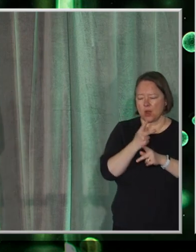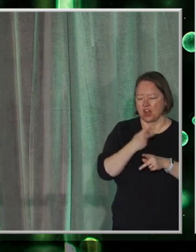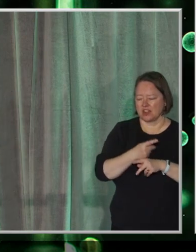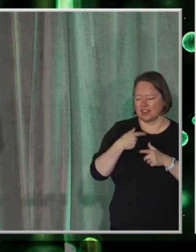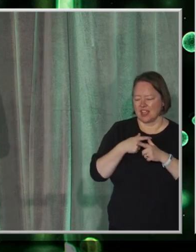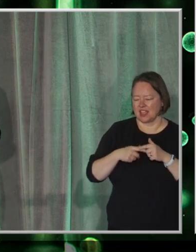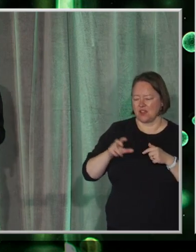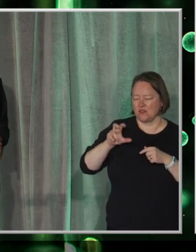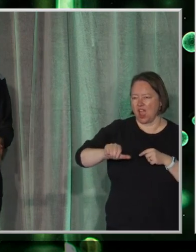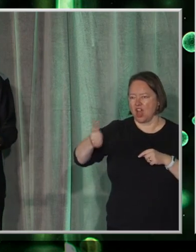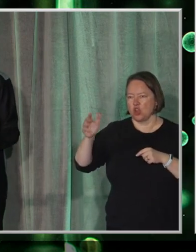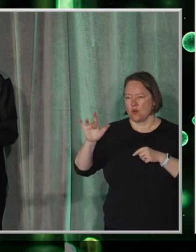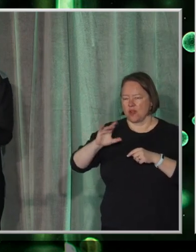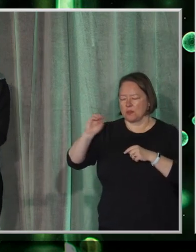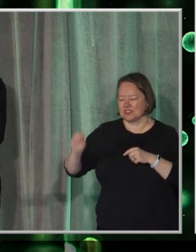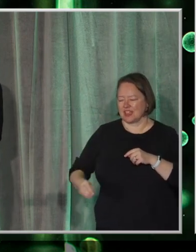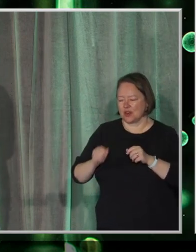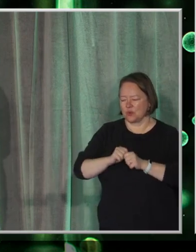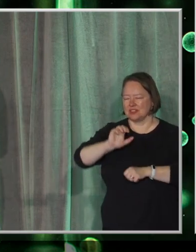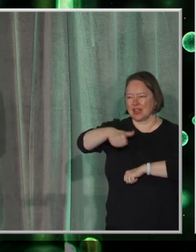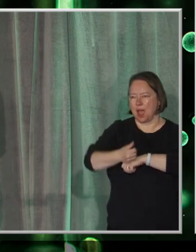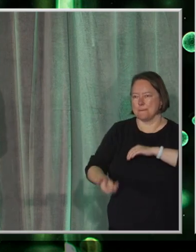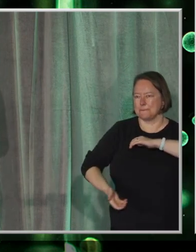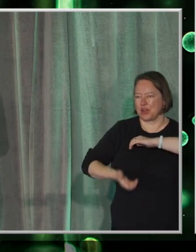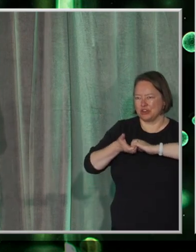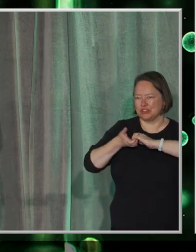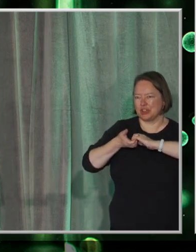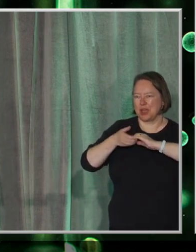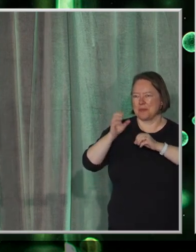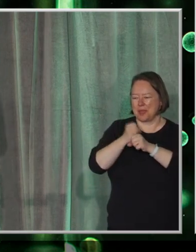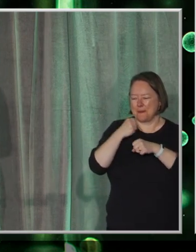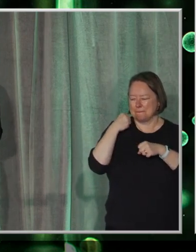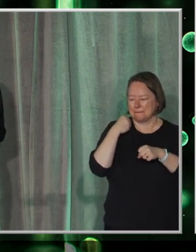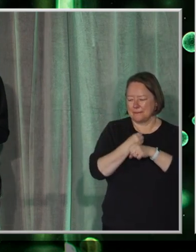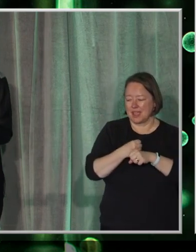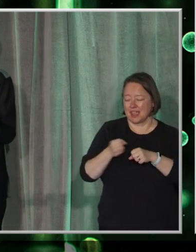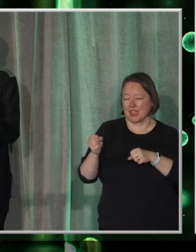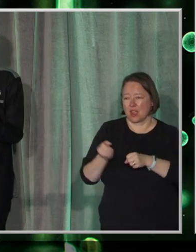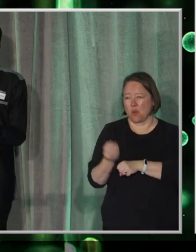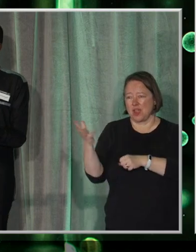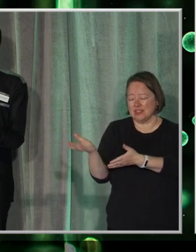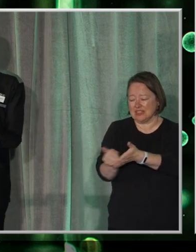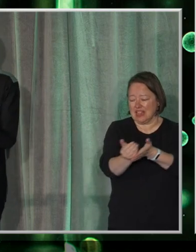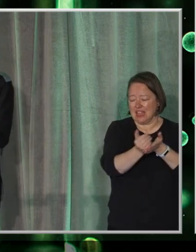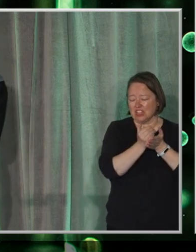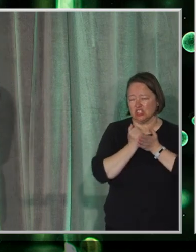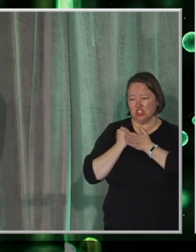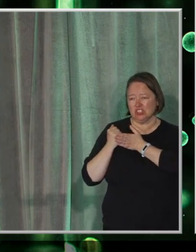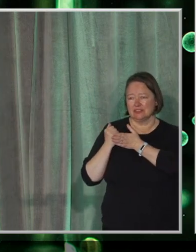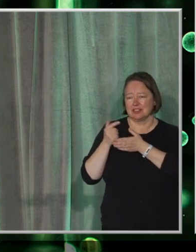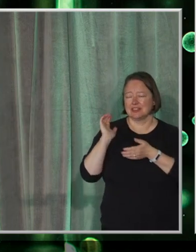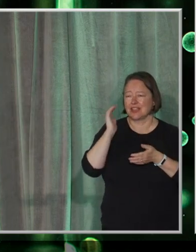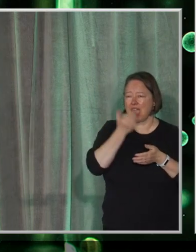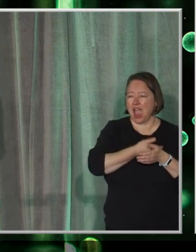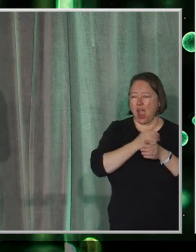invest the other 25% in establishing partnership and making the waste collection scheme, because our production